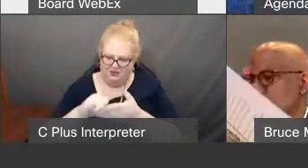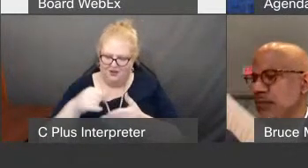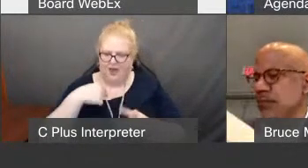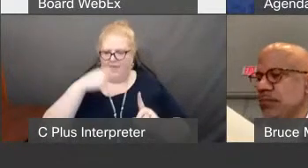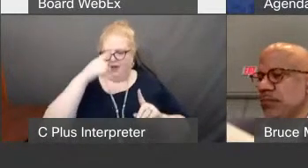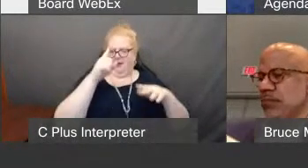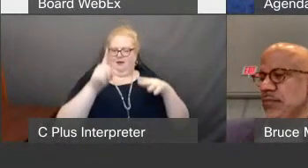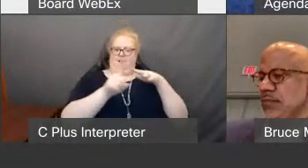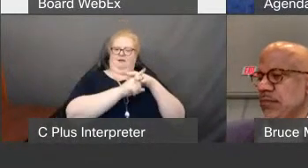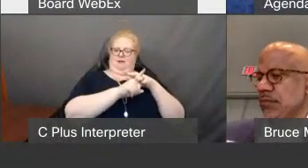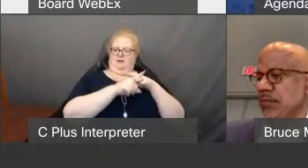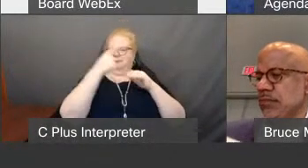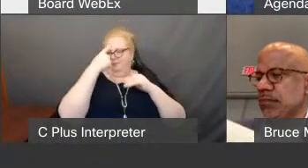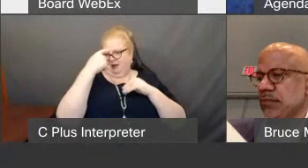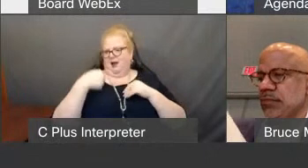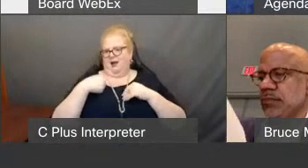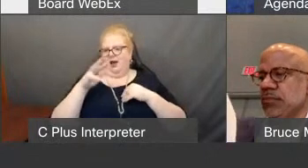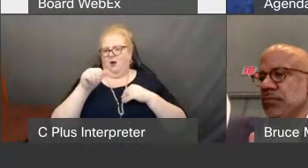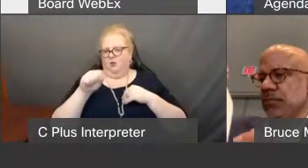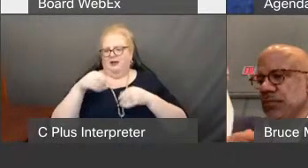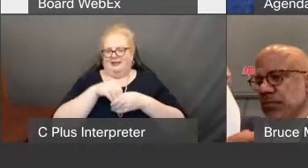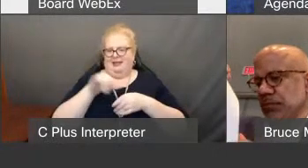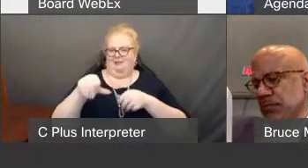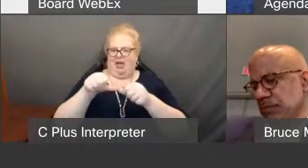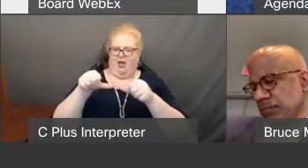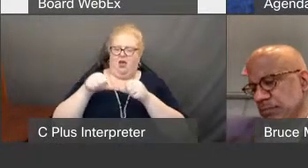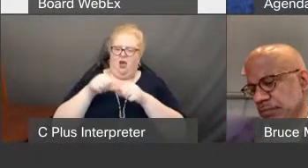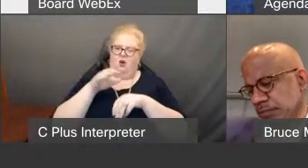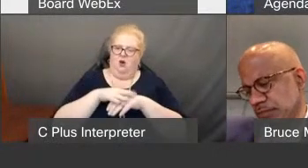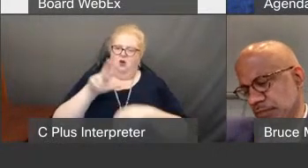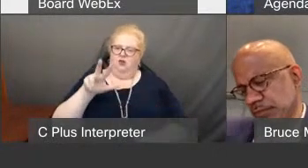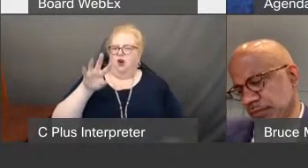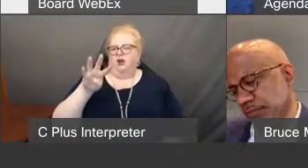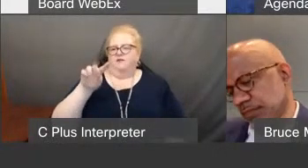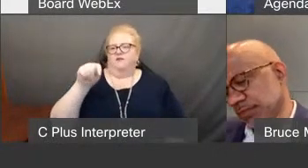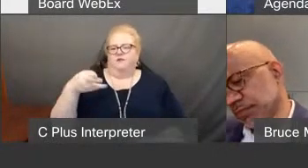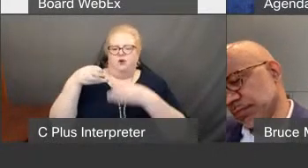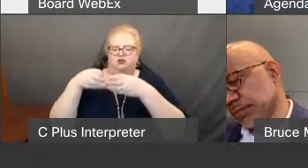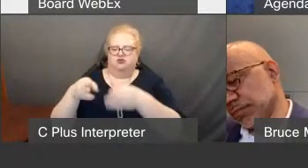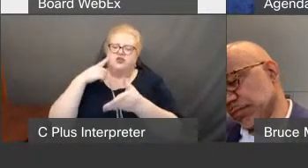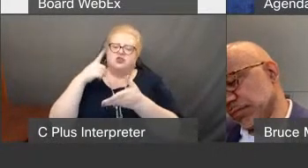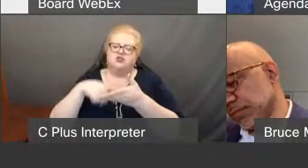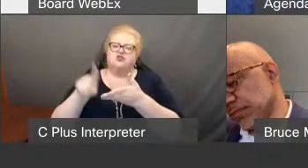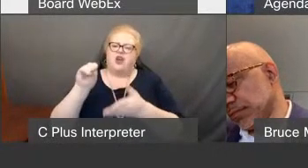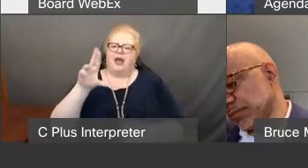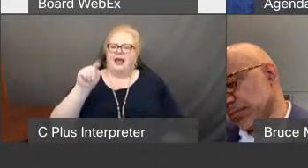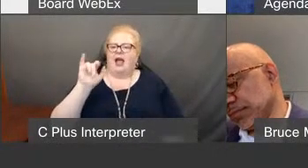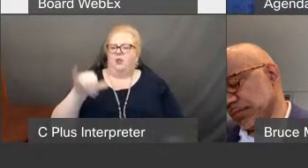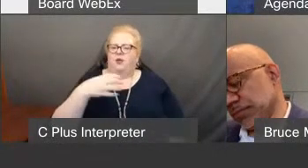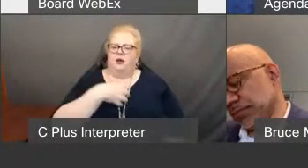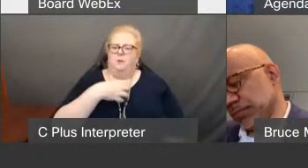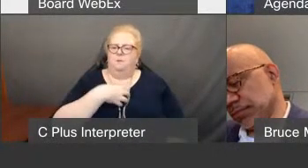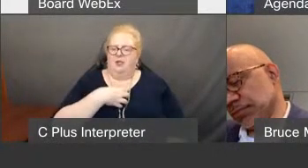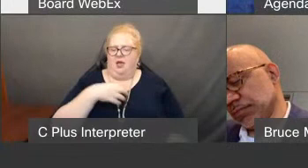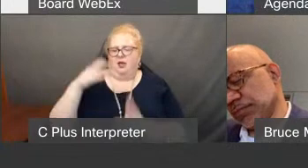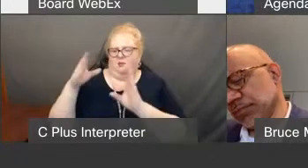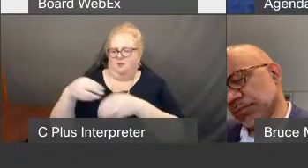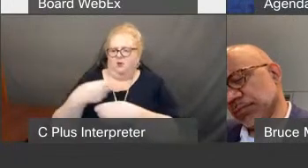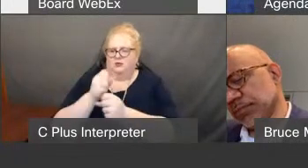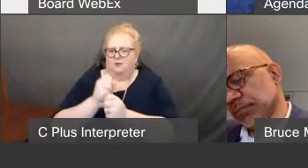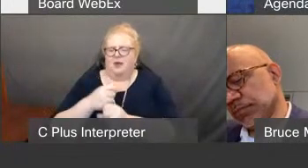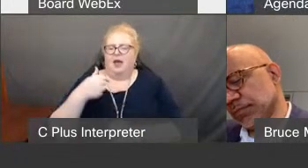was over in an area off of 34th Street and I was checking out a complaint, and I ran across a